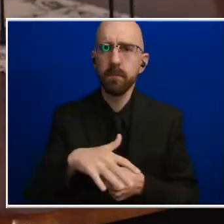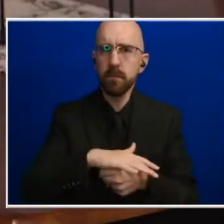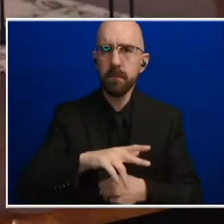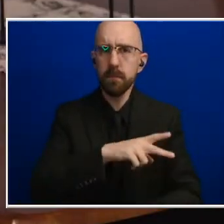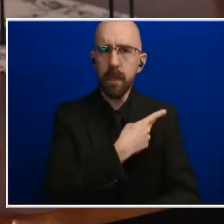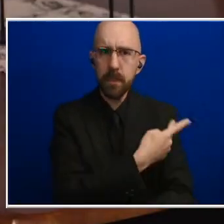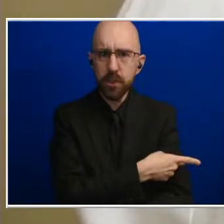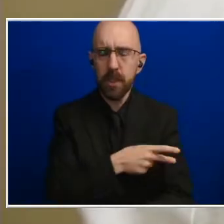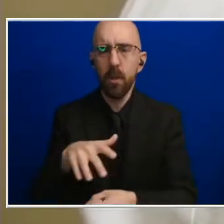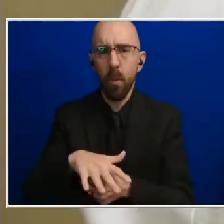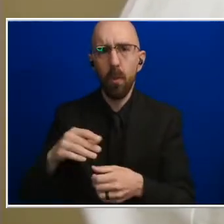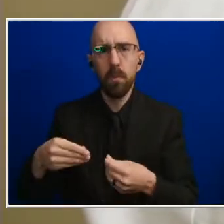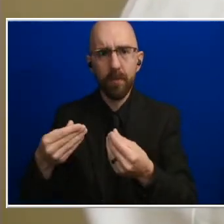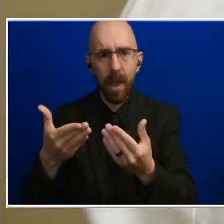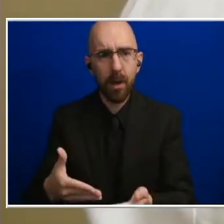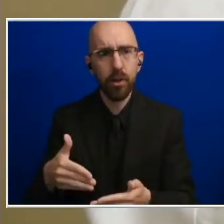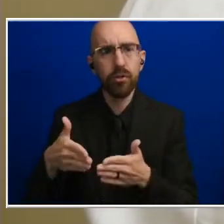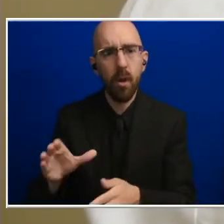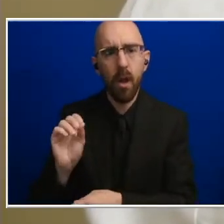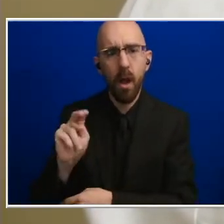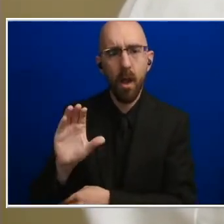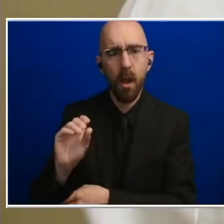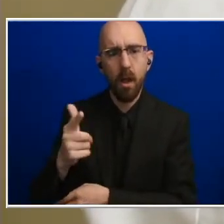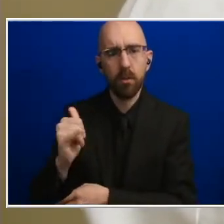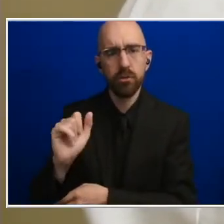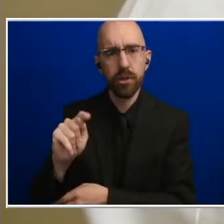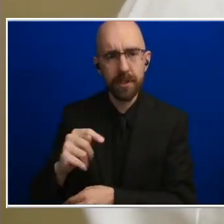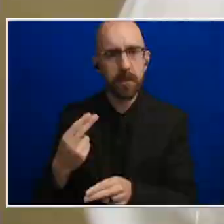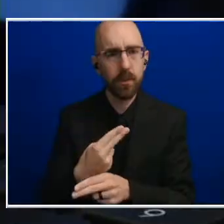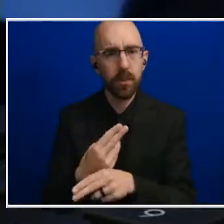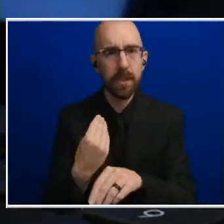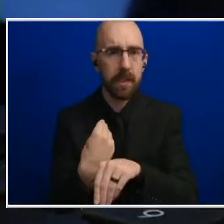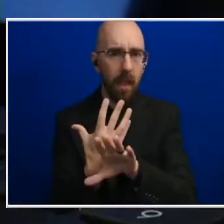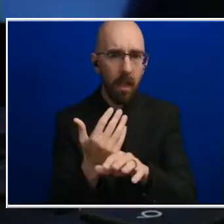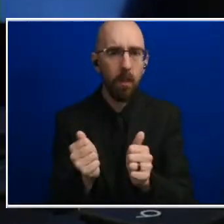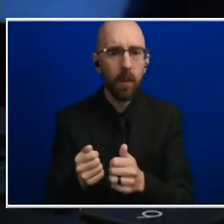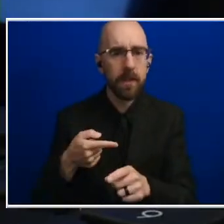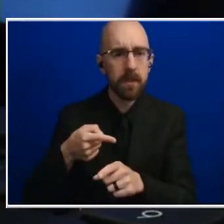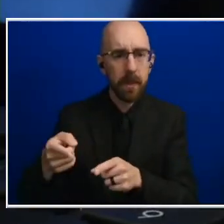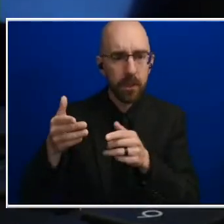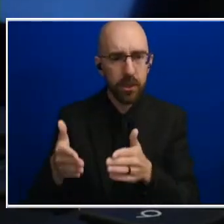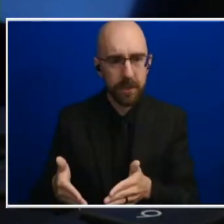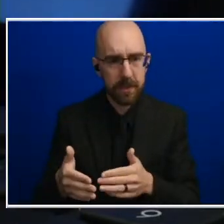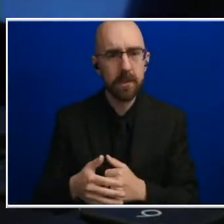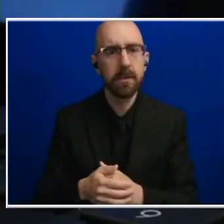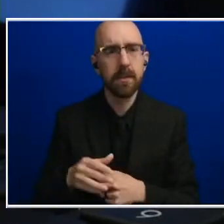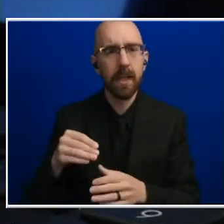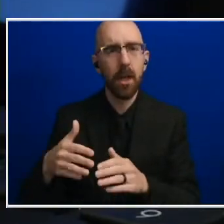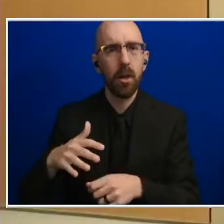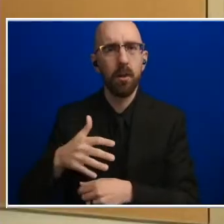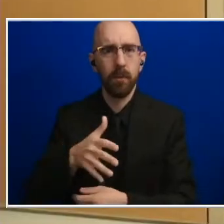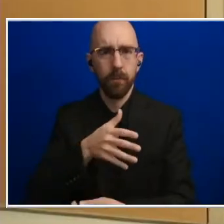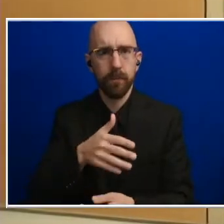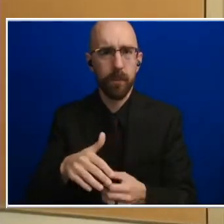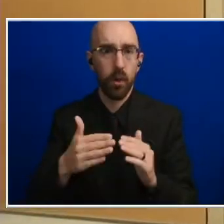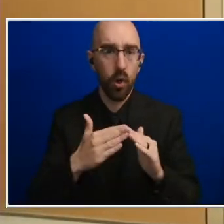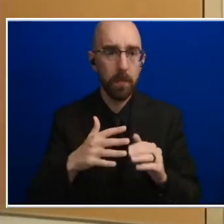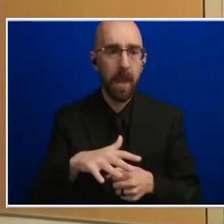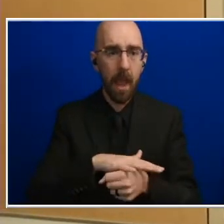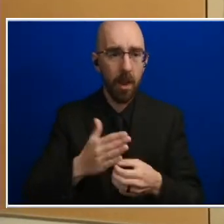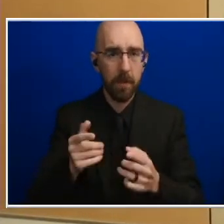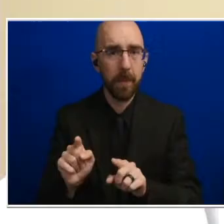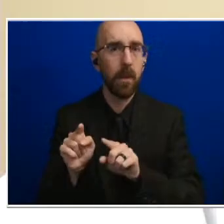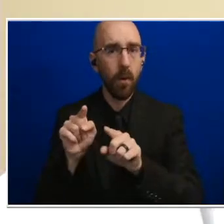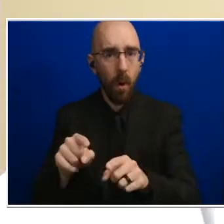general oncologist, and then we leverage telehealth with specialists in urban areas, or maybe they go see the specialist 1 time or